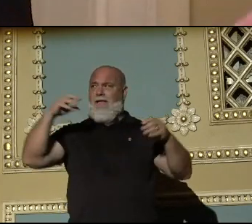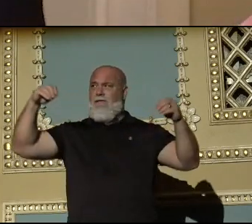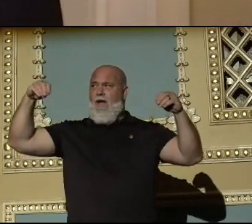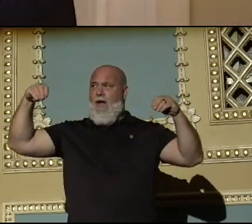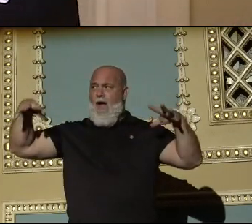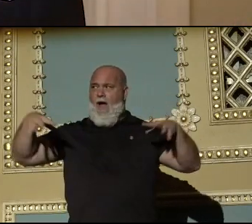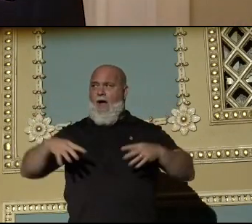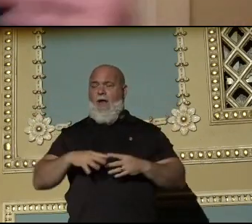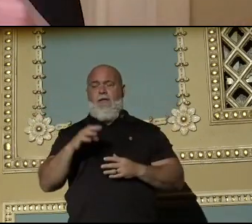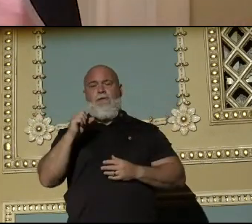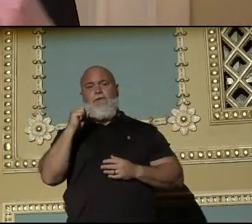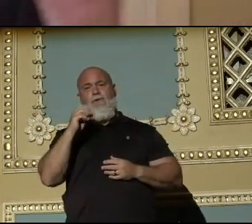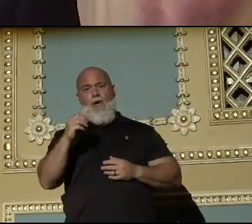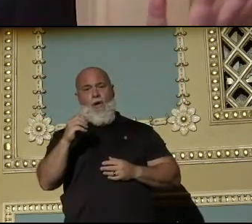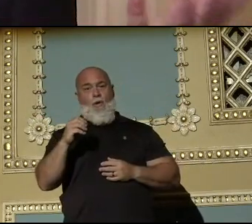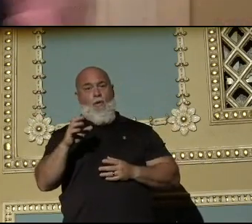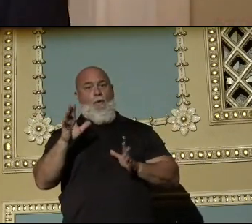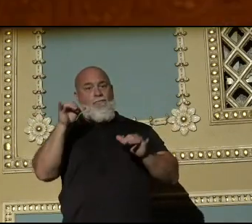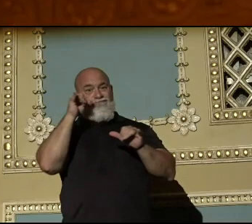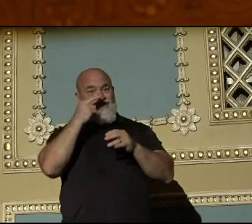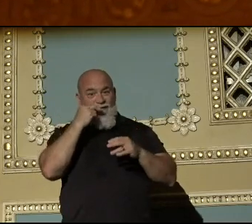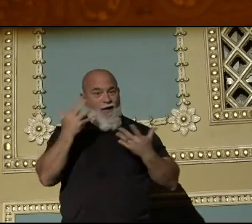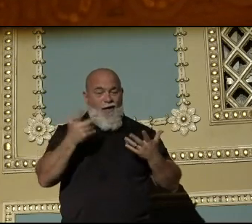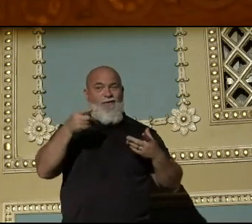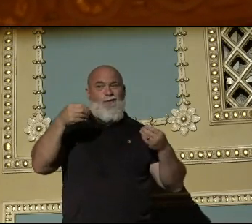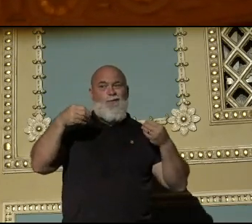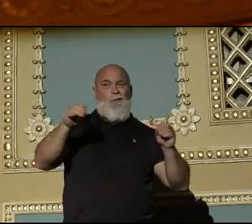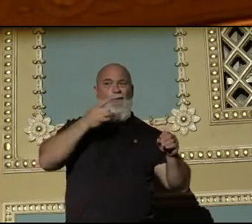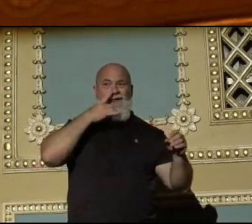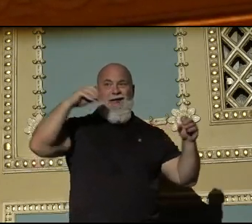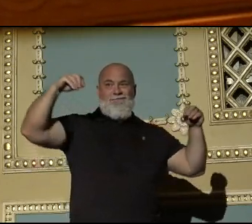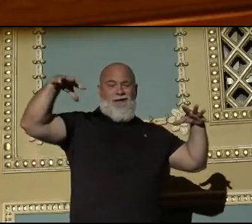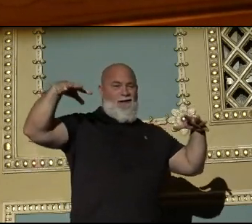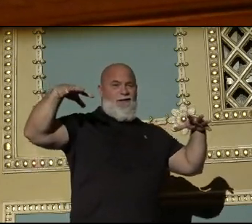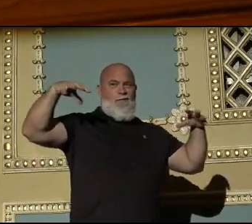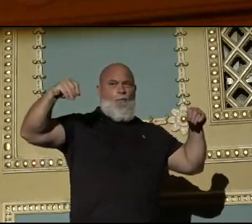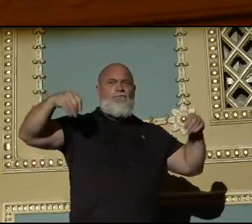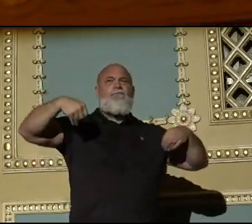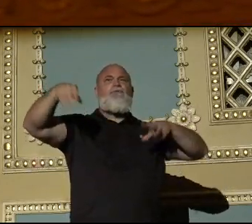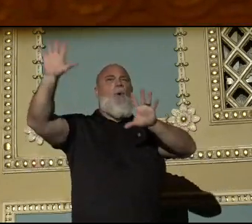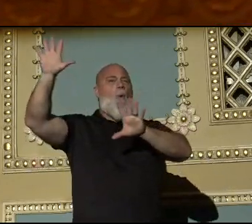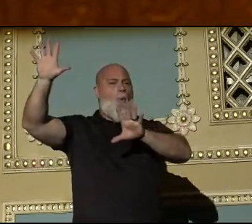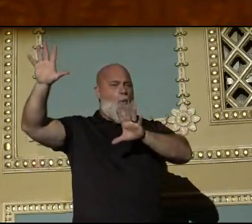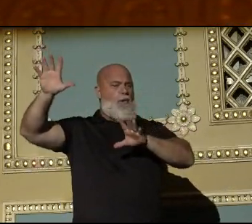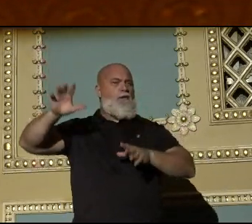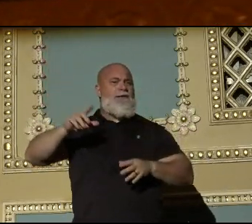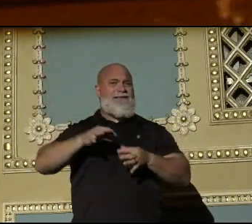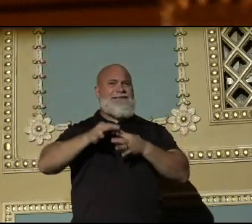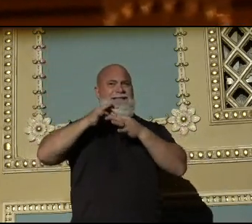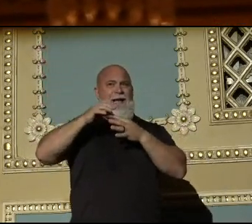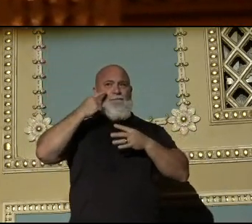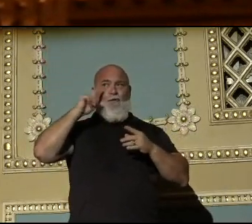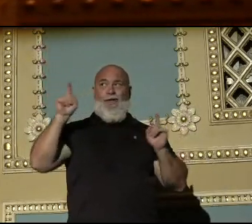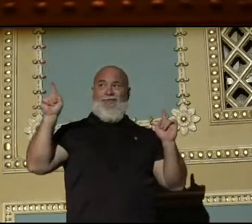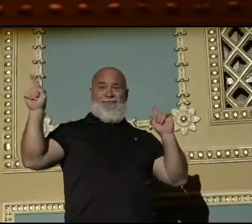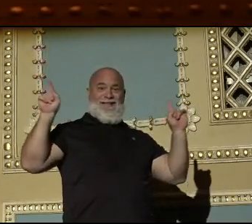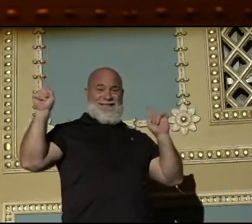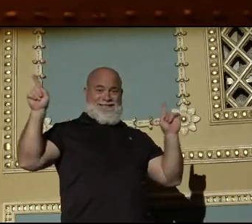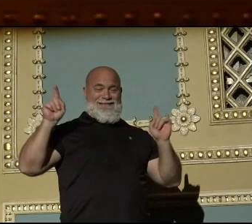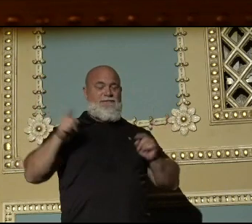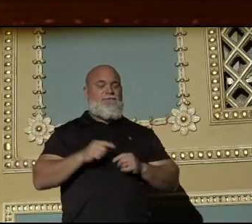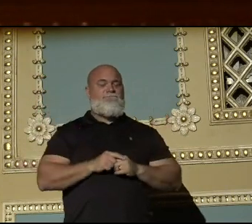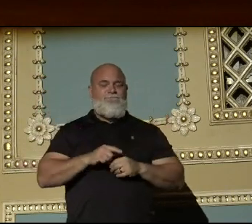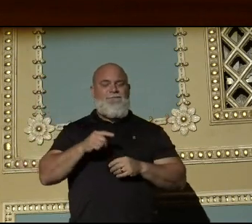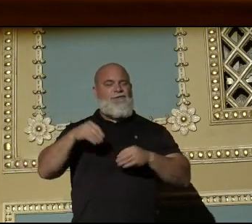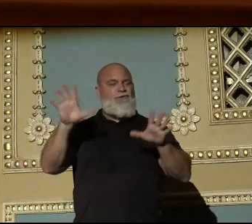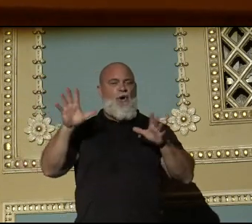So, ironically, they sold the lights. All of the original light fixtures, except the theater chandeliers, were sold. Remember,